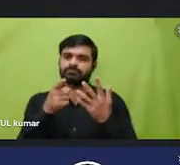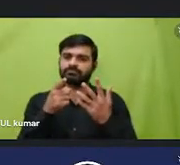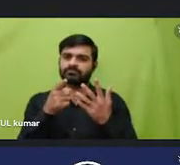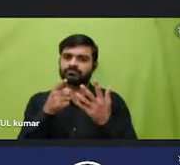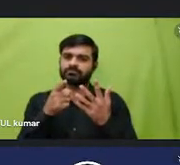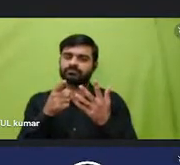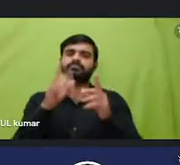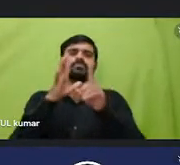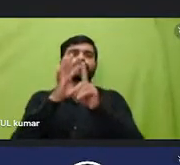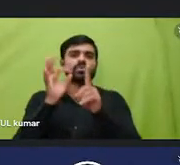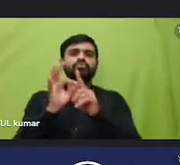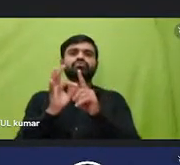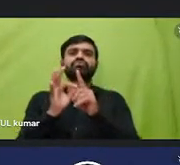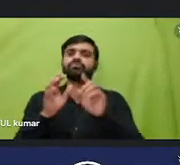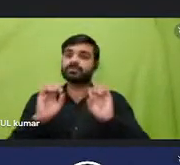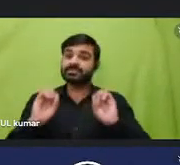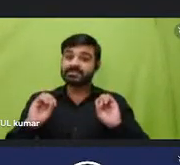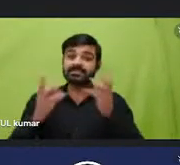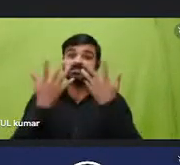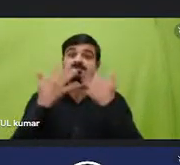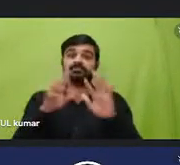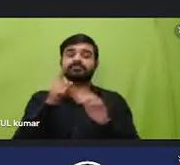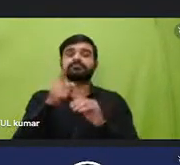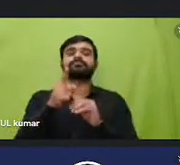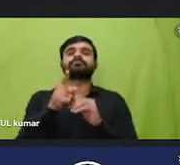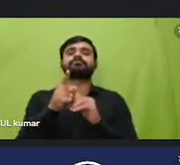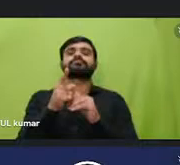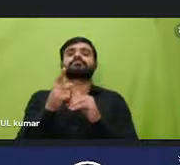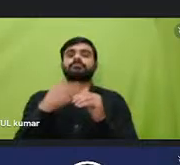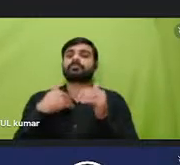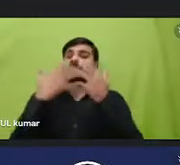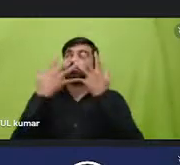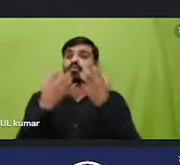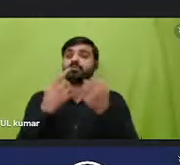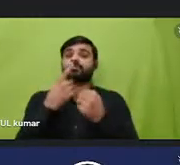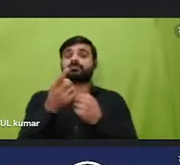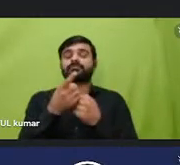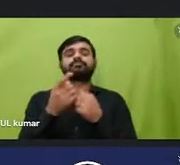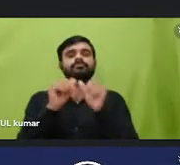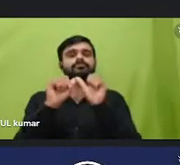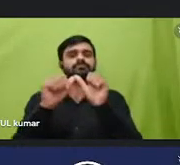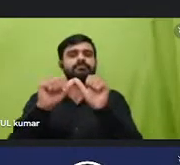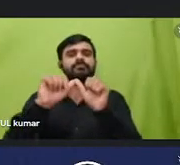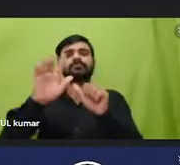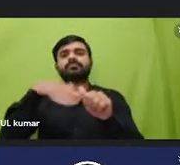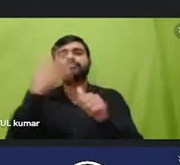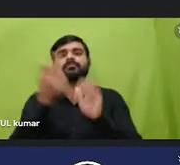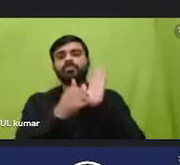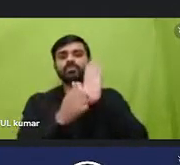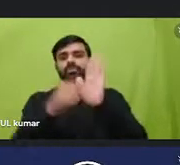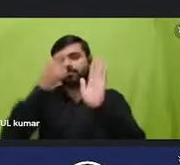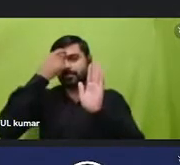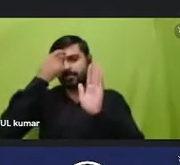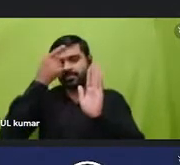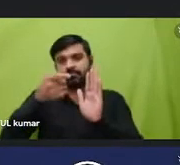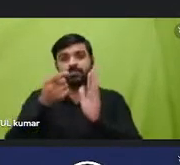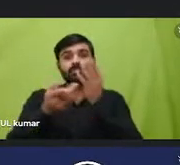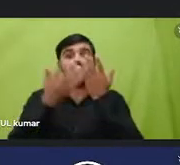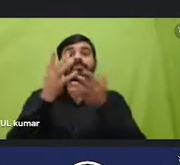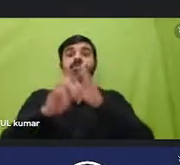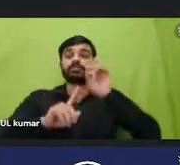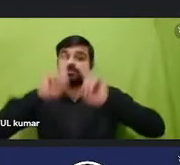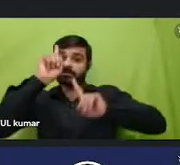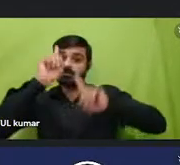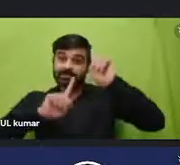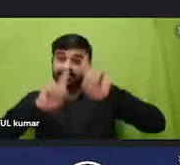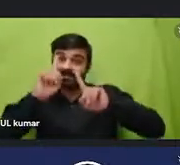to do with evolution. So I've answered that, and I've also addressed this issue of whether using